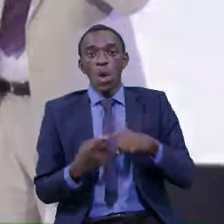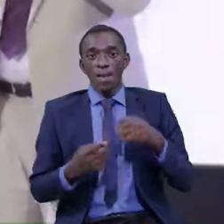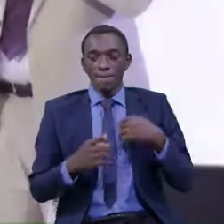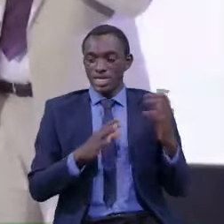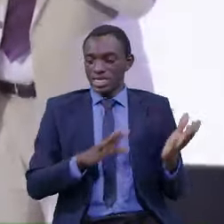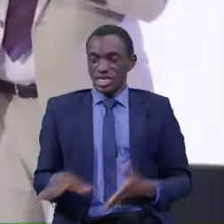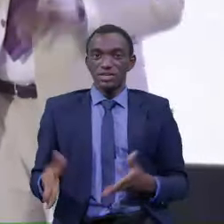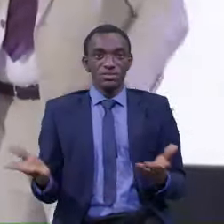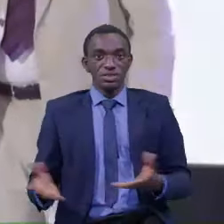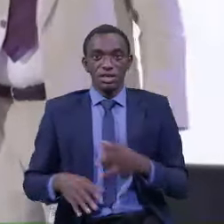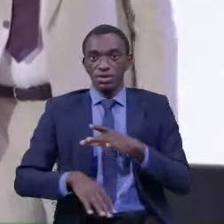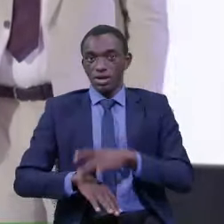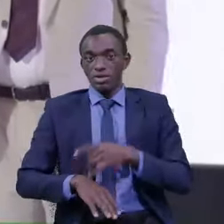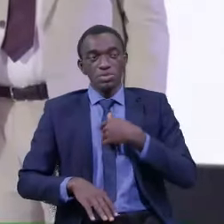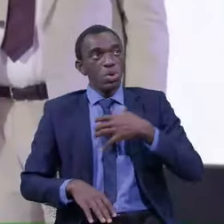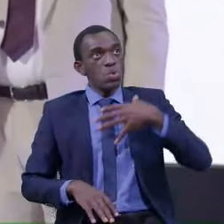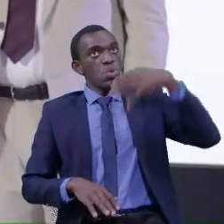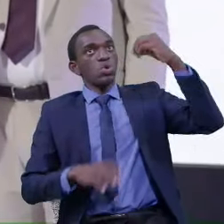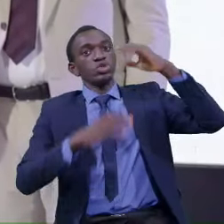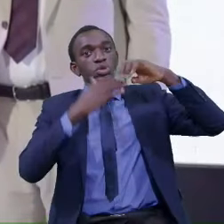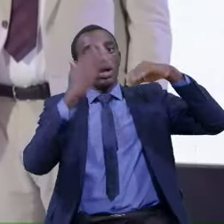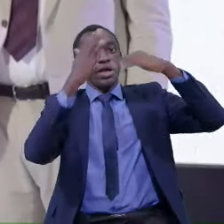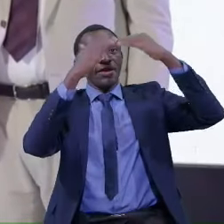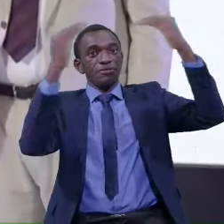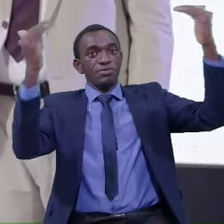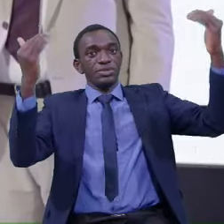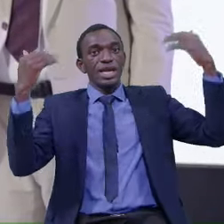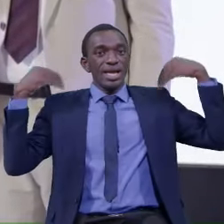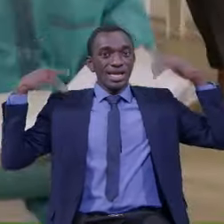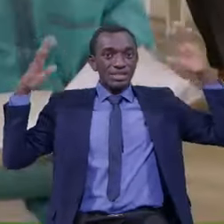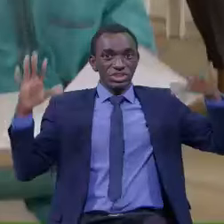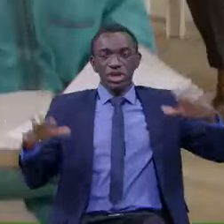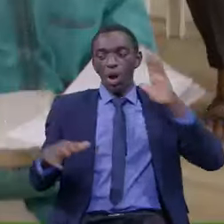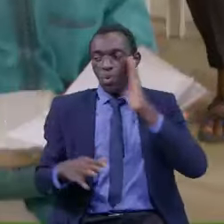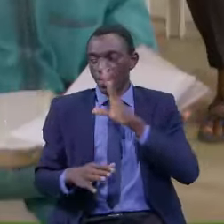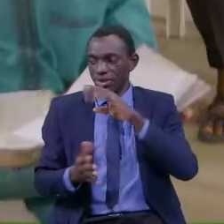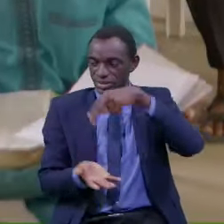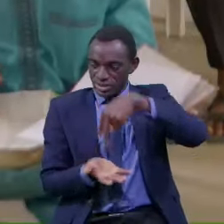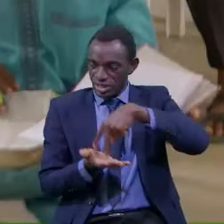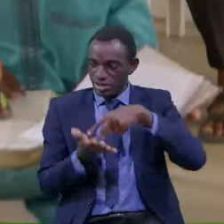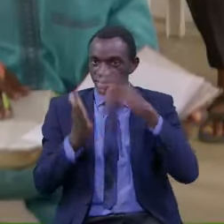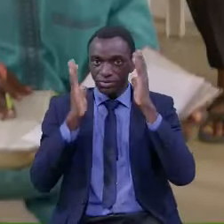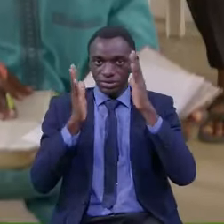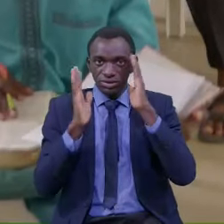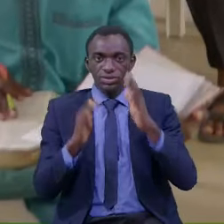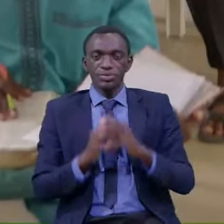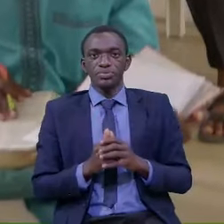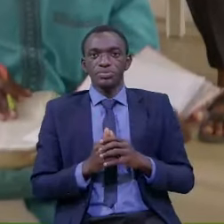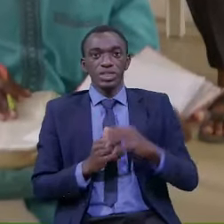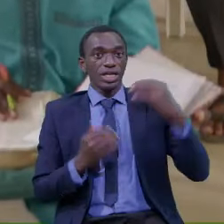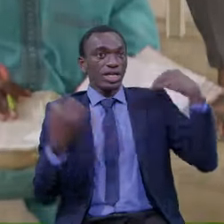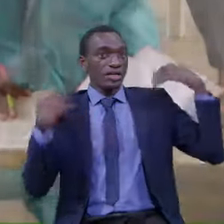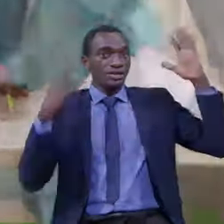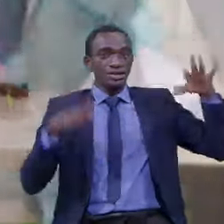great beyond, angels will be standing at attention. And they'll say,